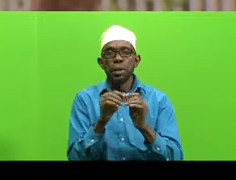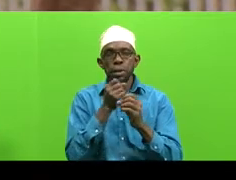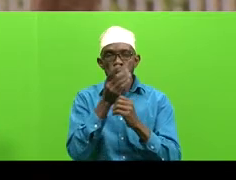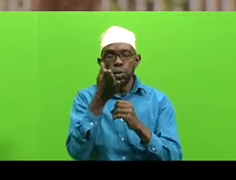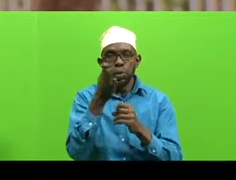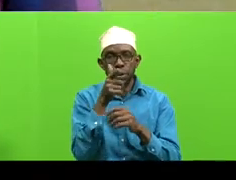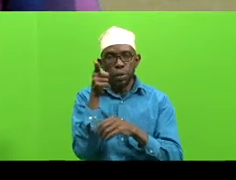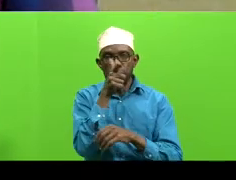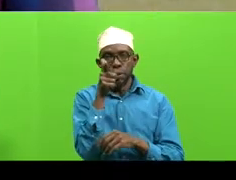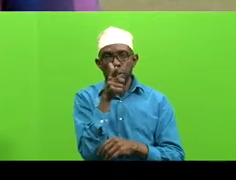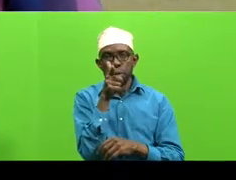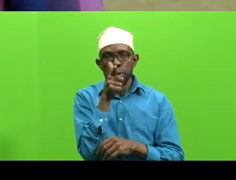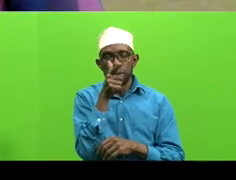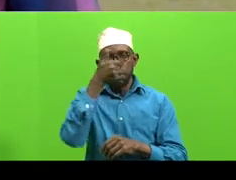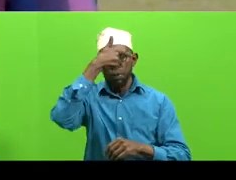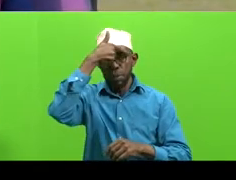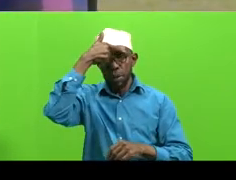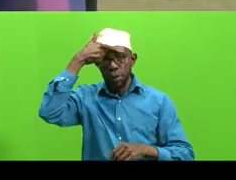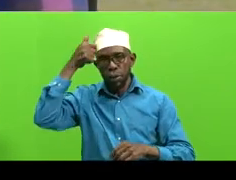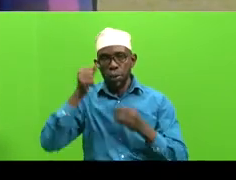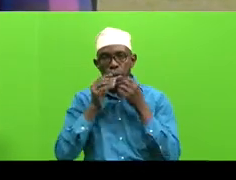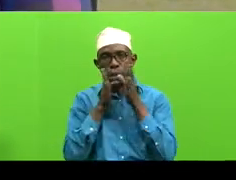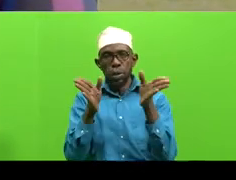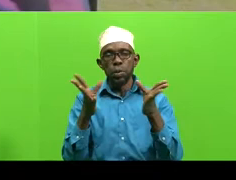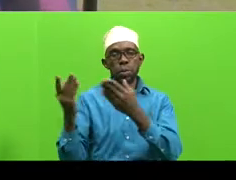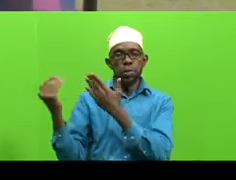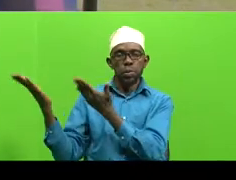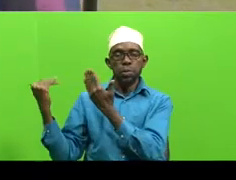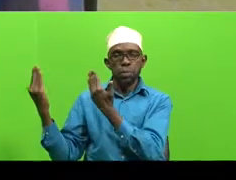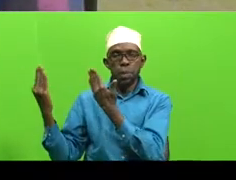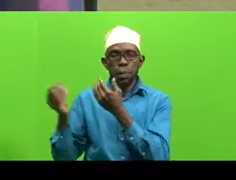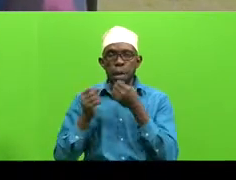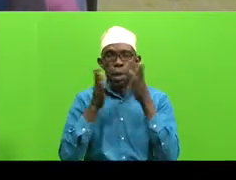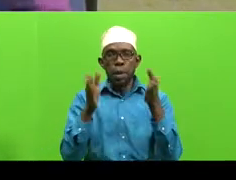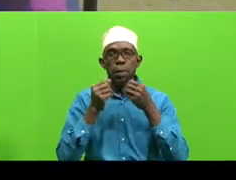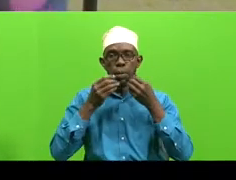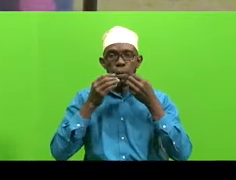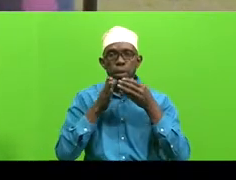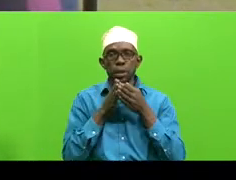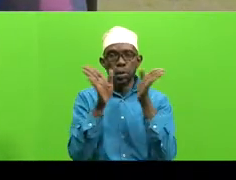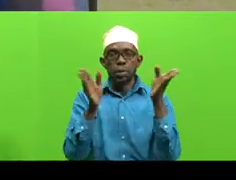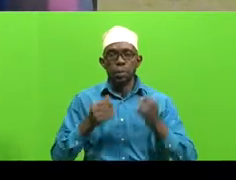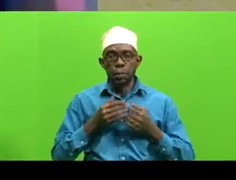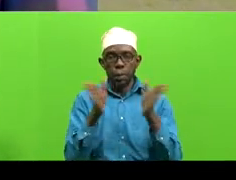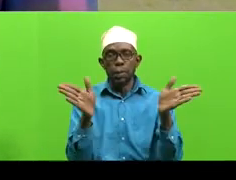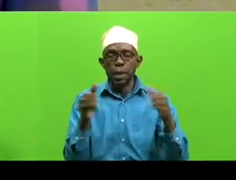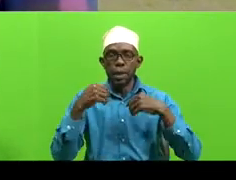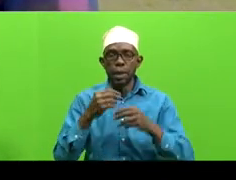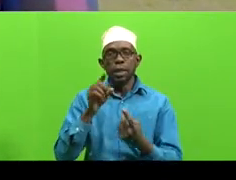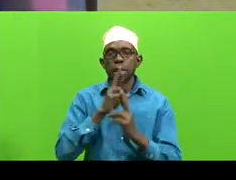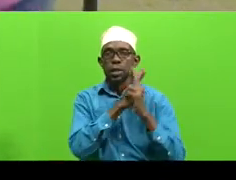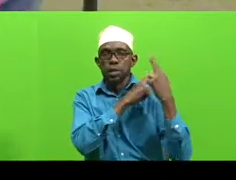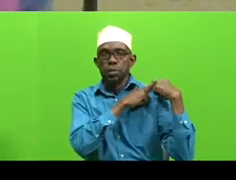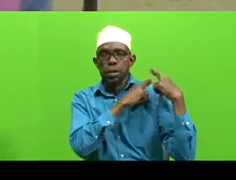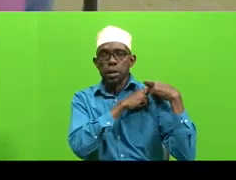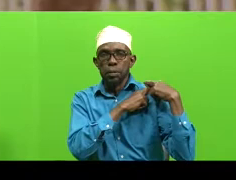a journalist. Because the general expectation by the general public was that this journalist has a responsibility to